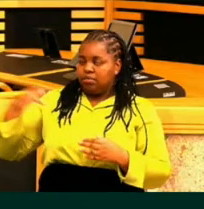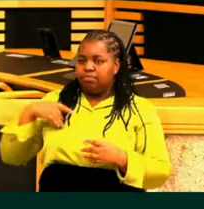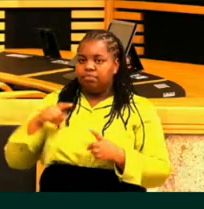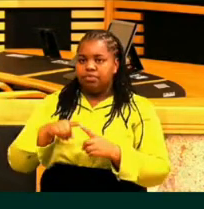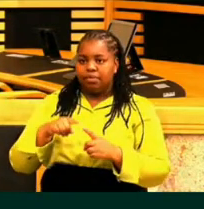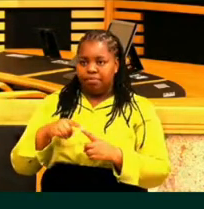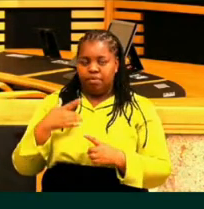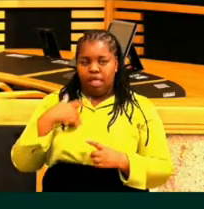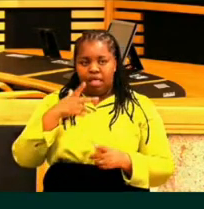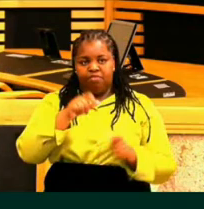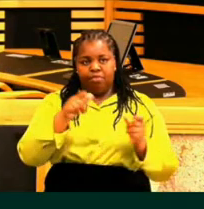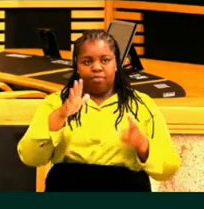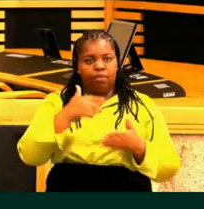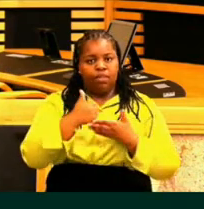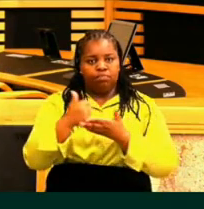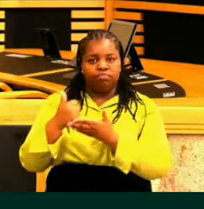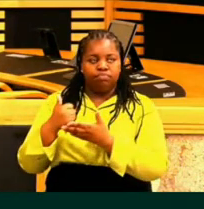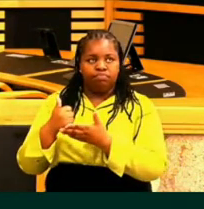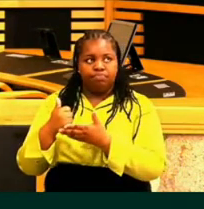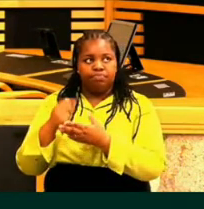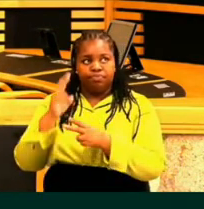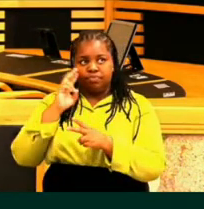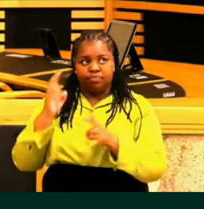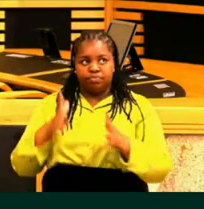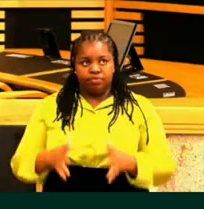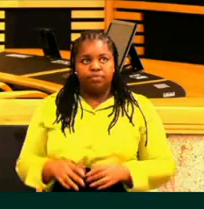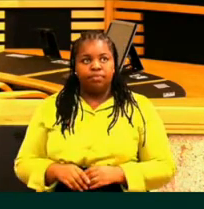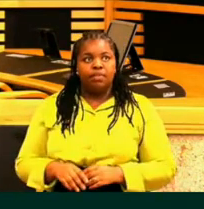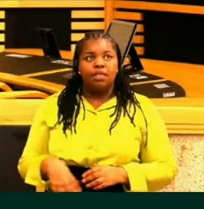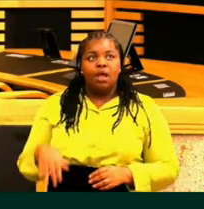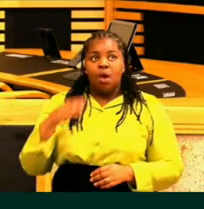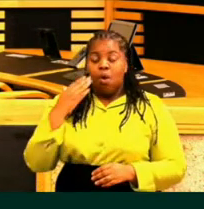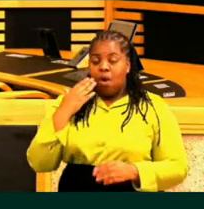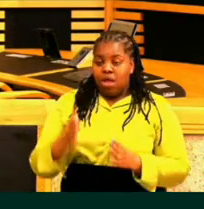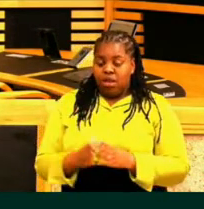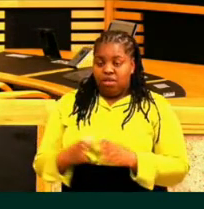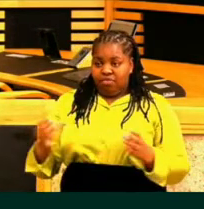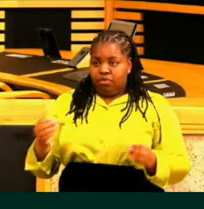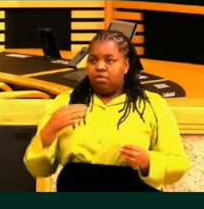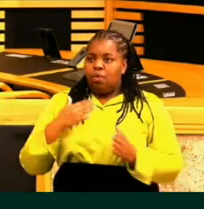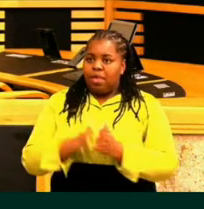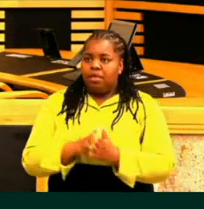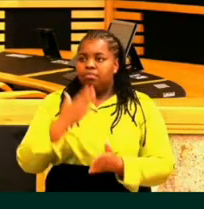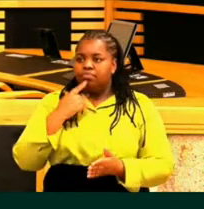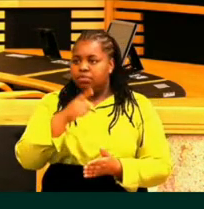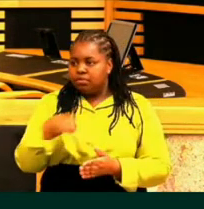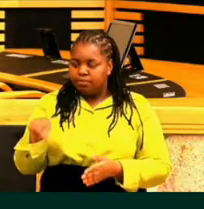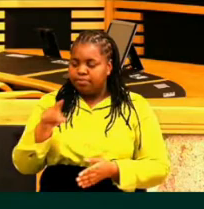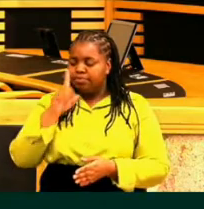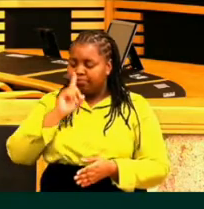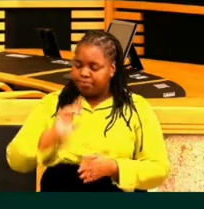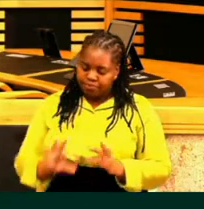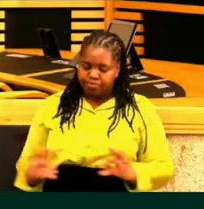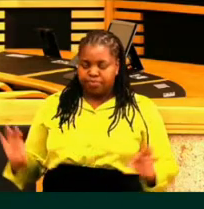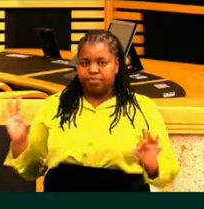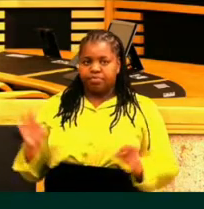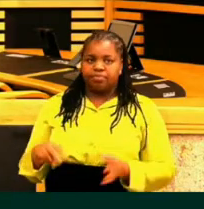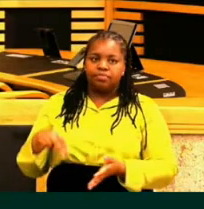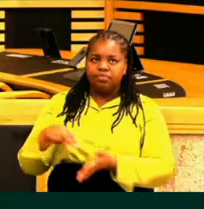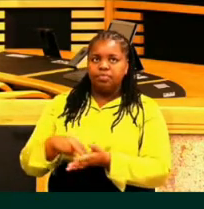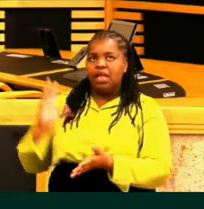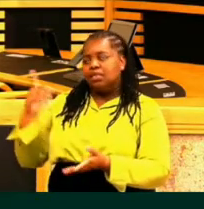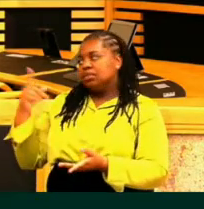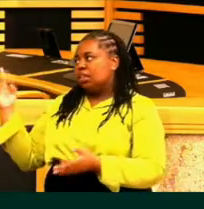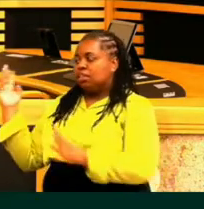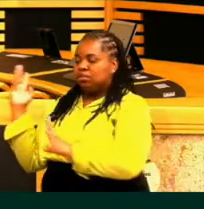on standby to assist the guests at the end of the house guests are requested to remain silent and standing until the